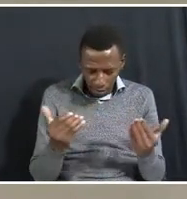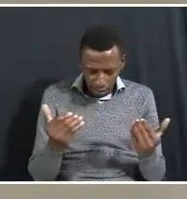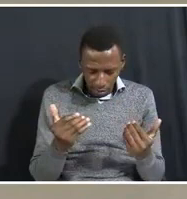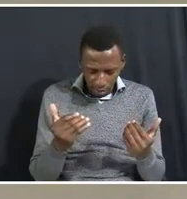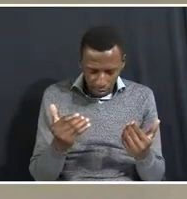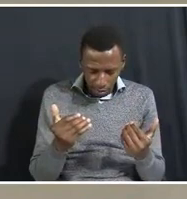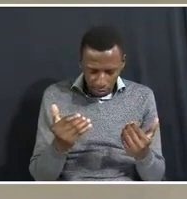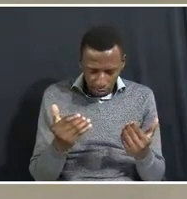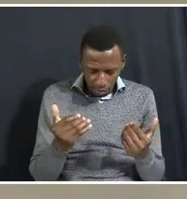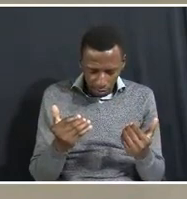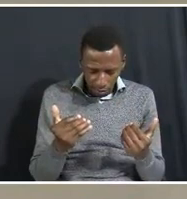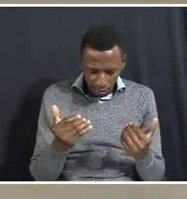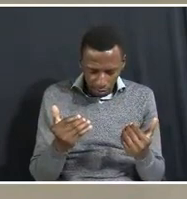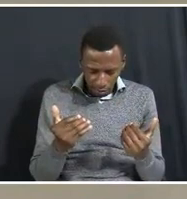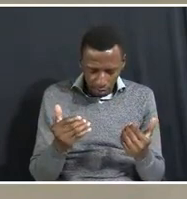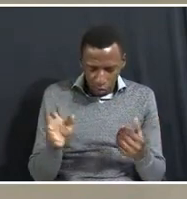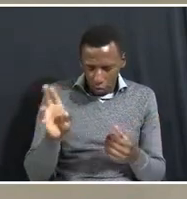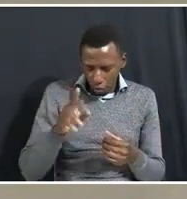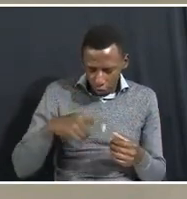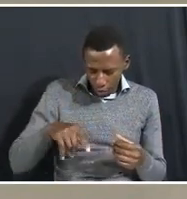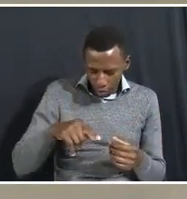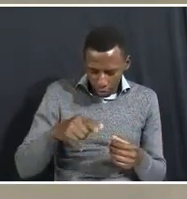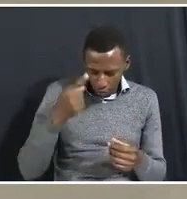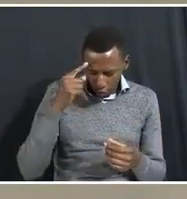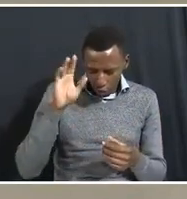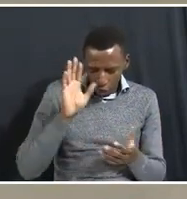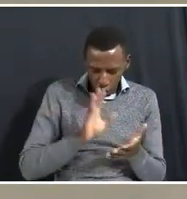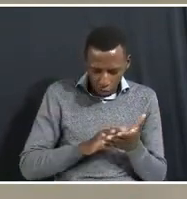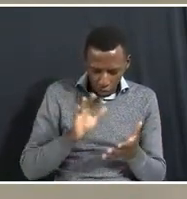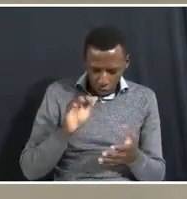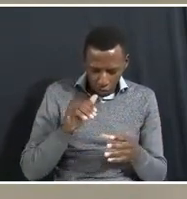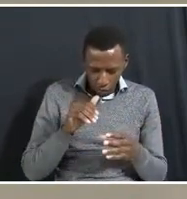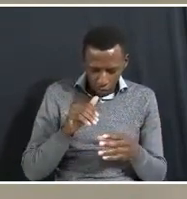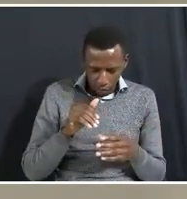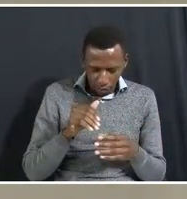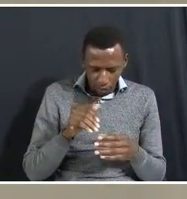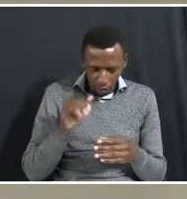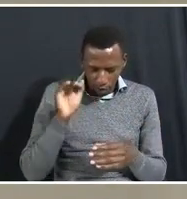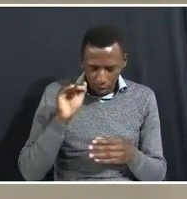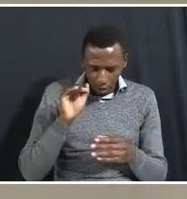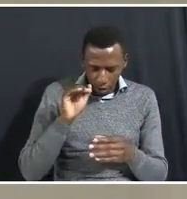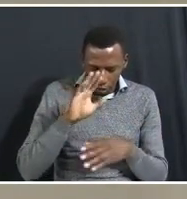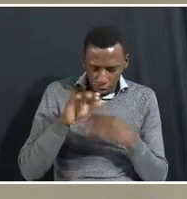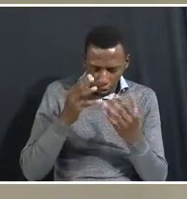with your love and use us to your glory. We